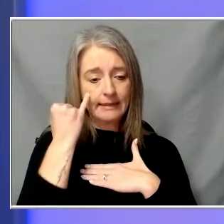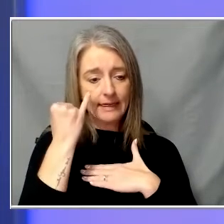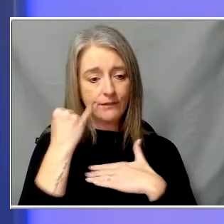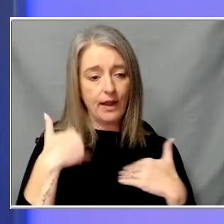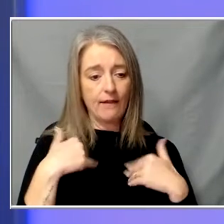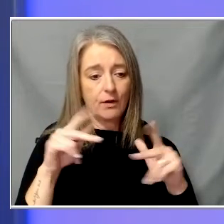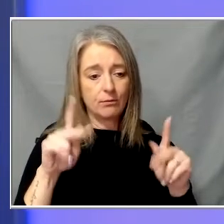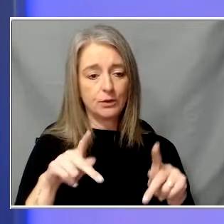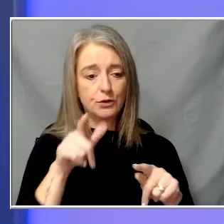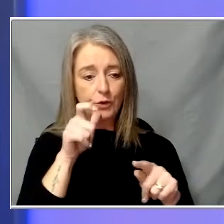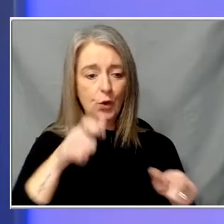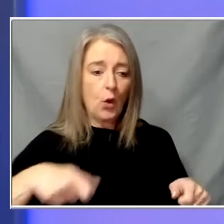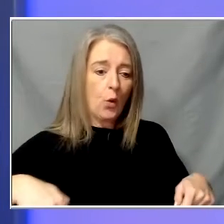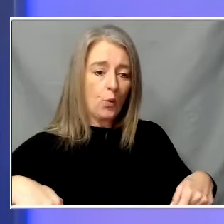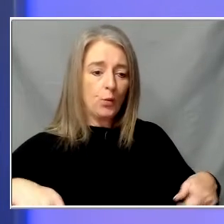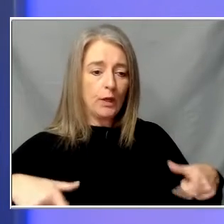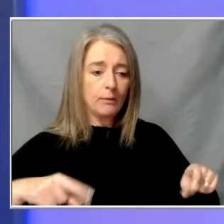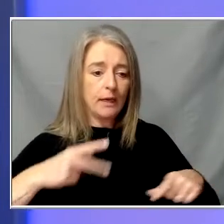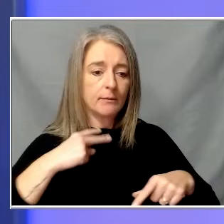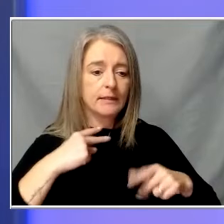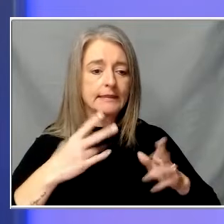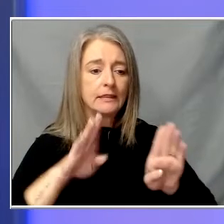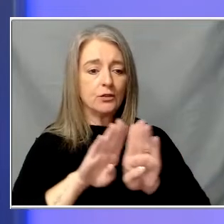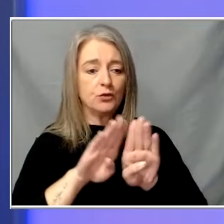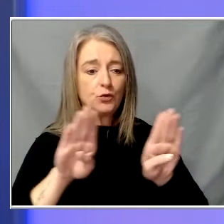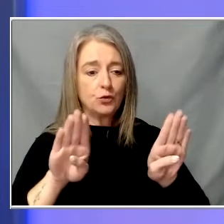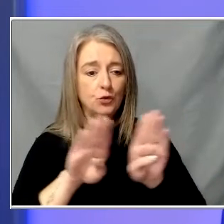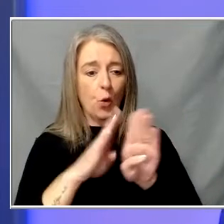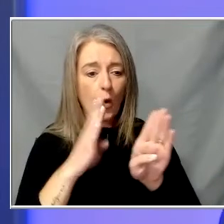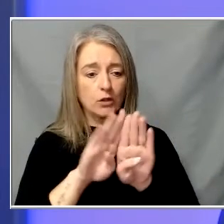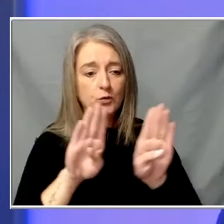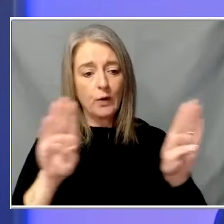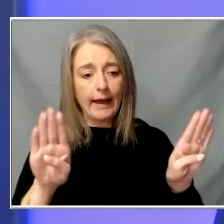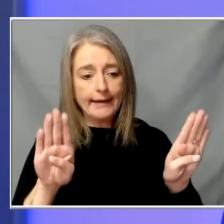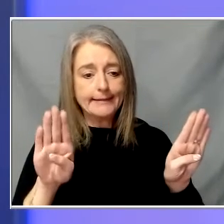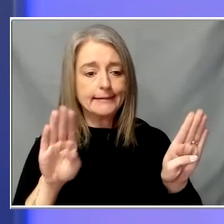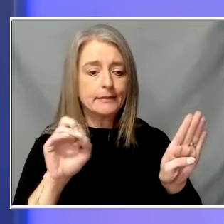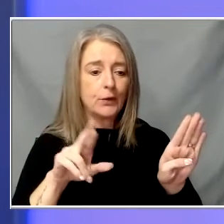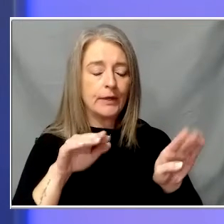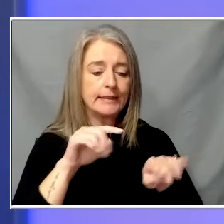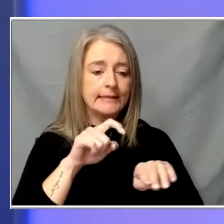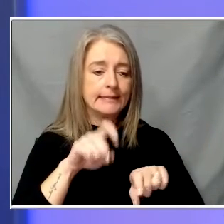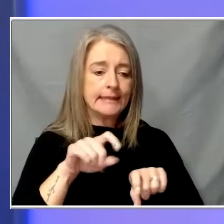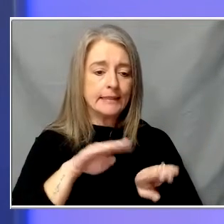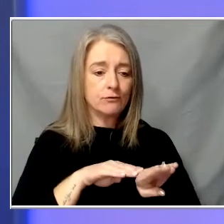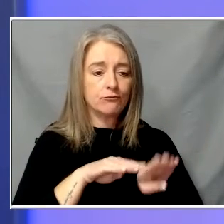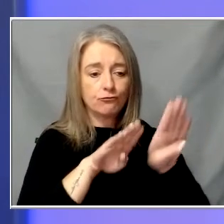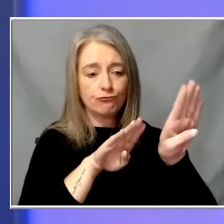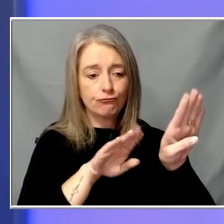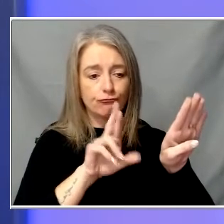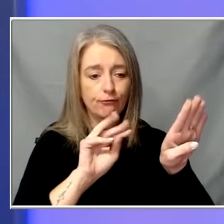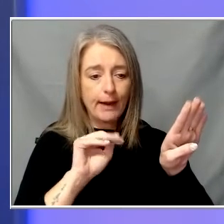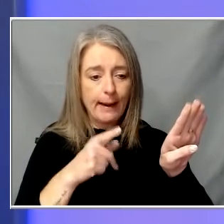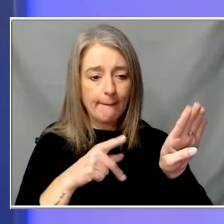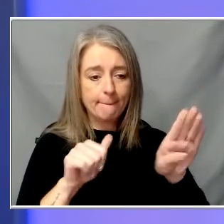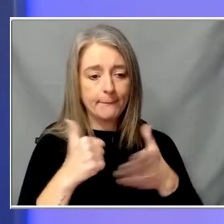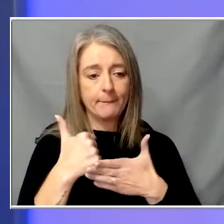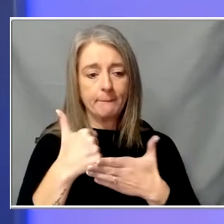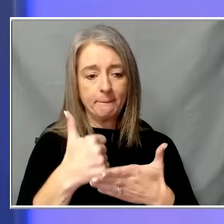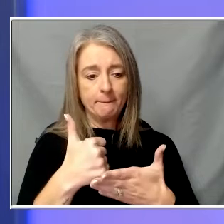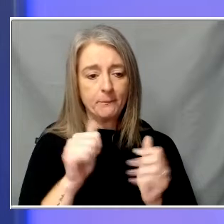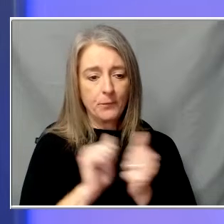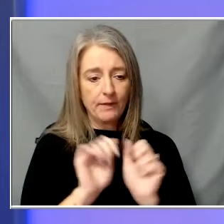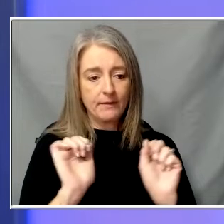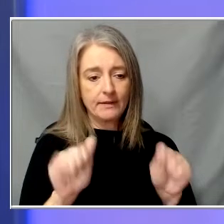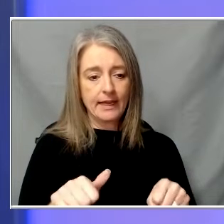that's wheelchair bound that needs their doors widened out, needs a ramp to get into their house, that's something I can help with. So